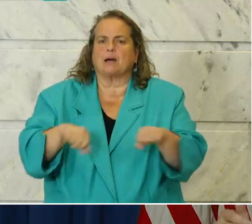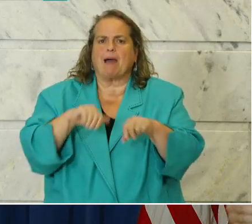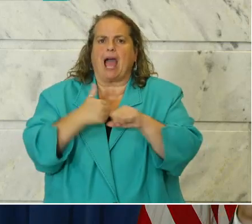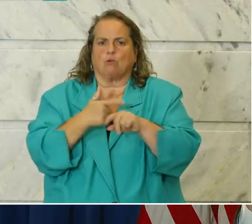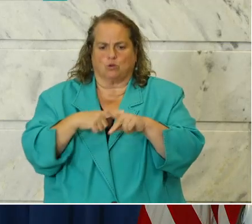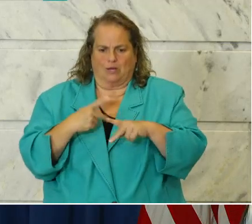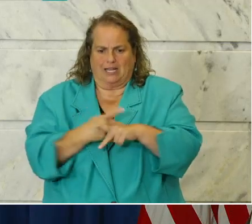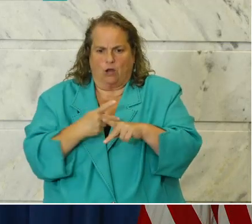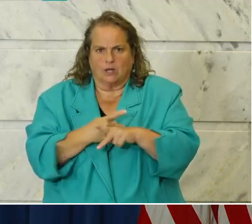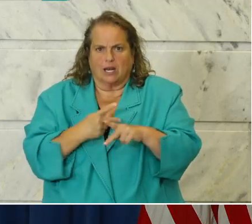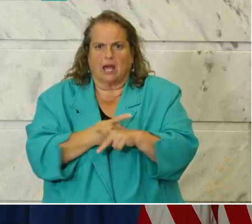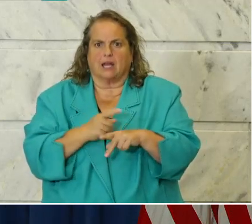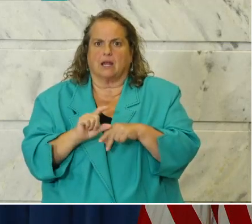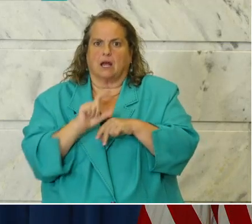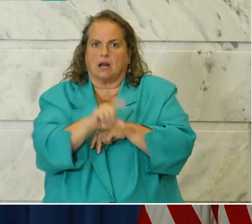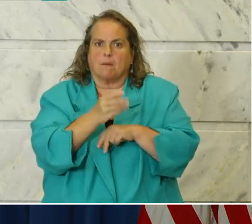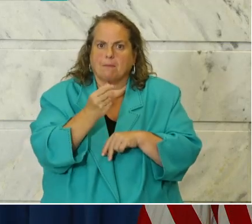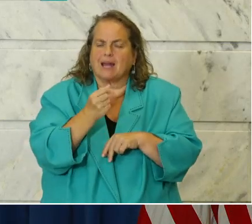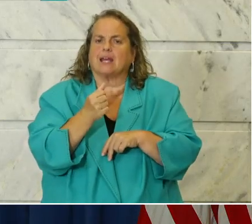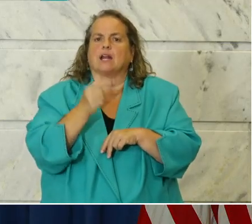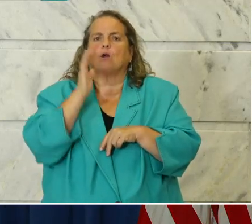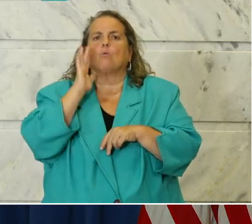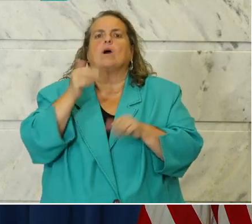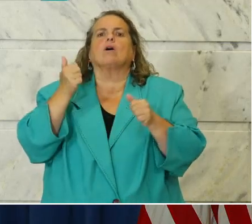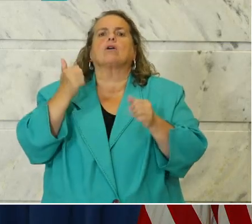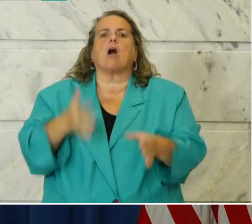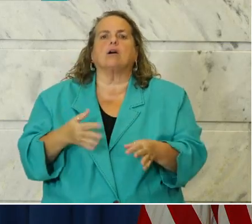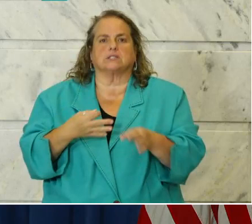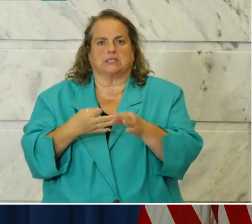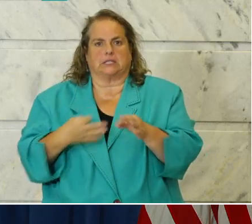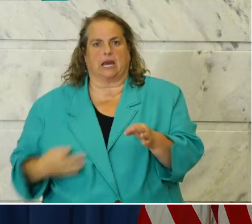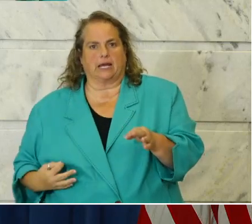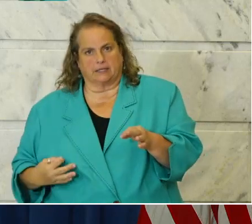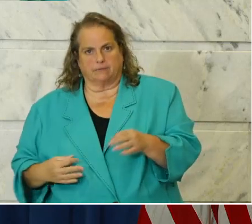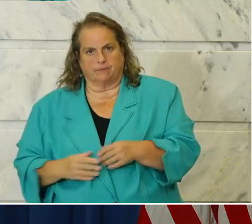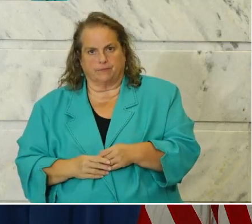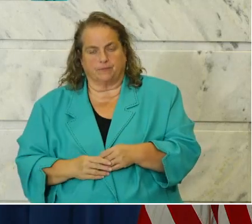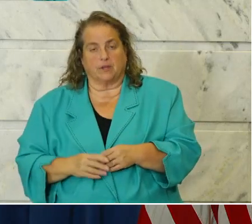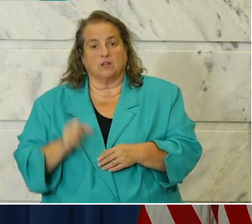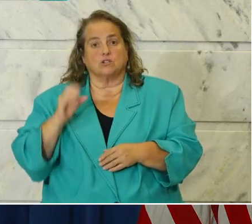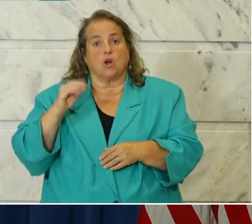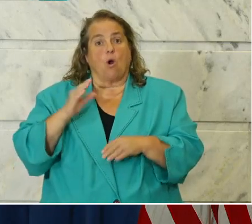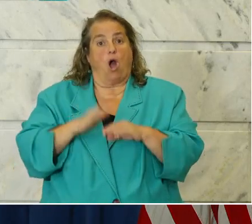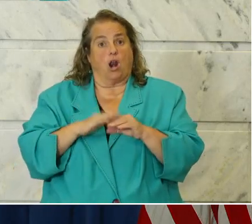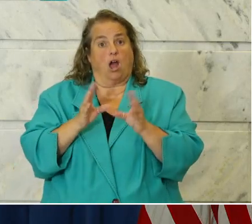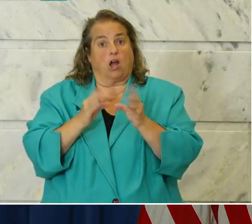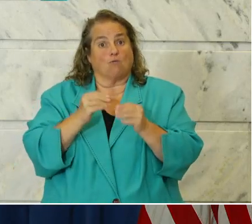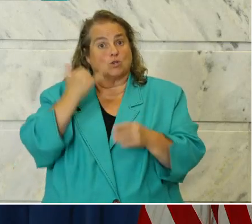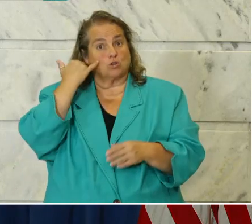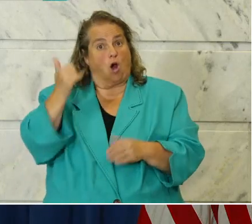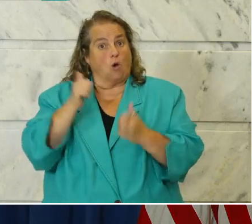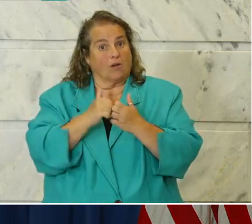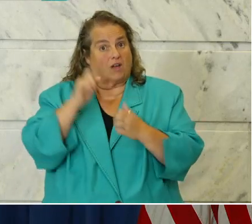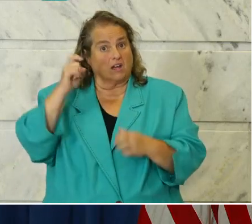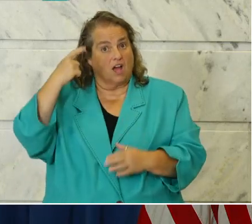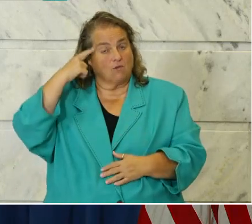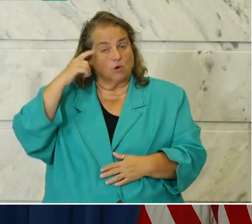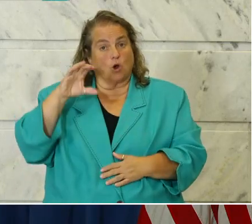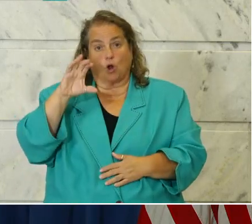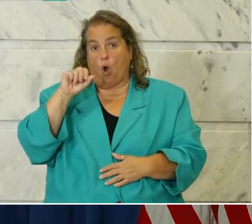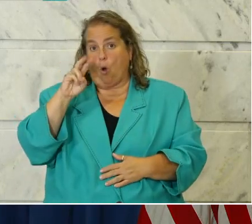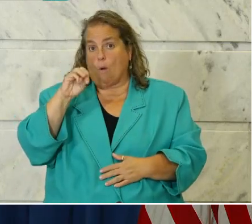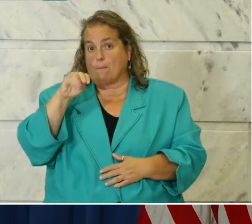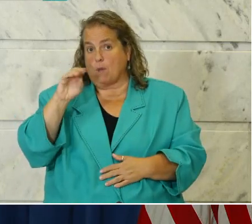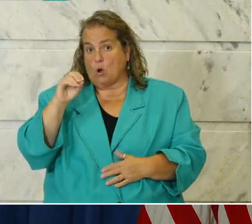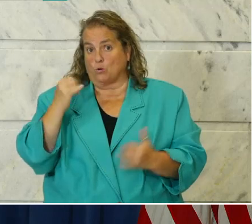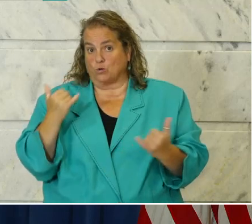cause a delay in all of it. And so on a conference call with Governor Cuomo today and through